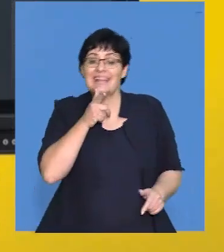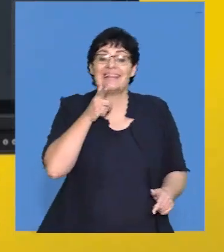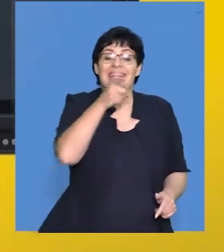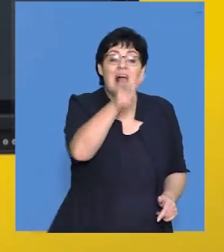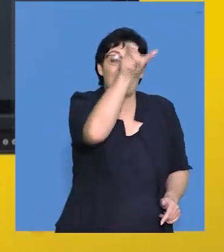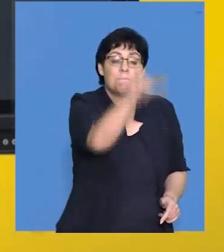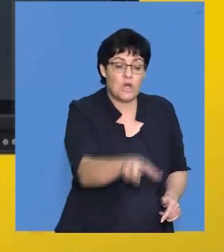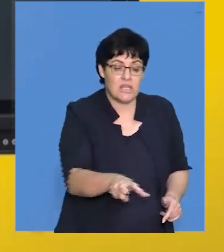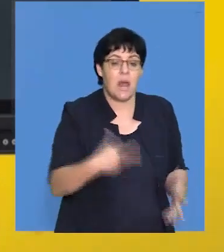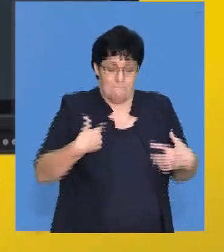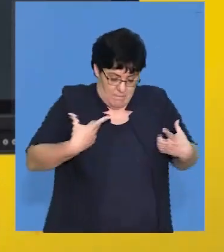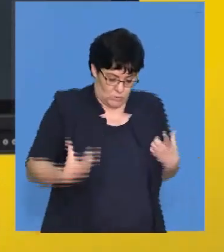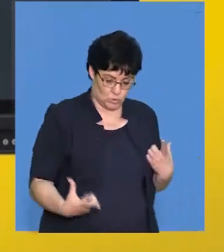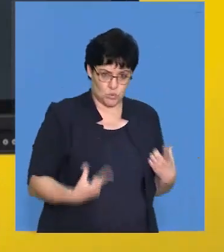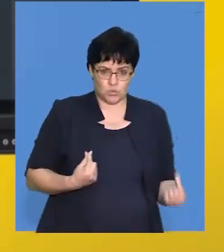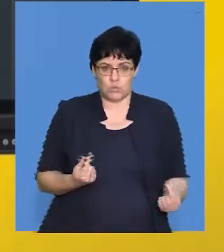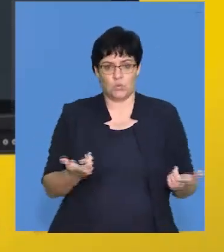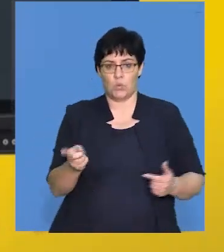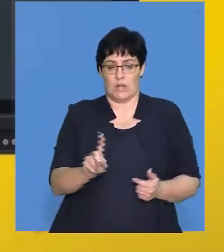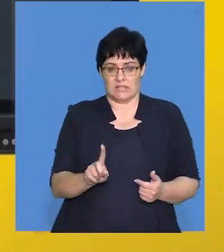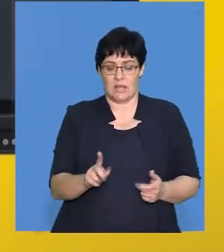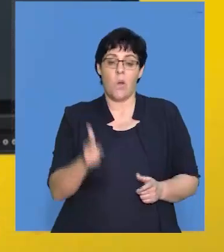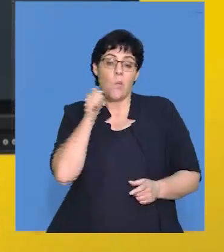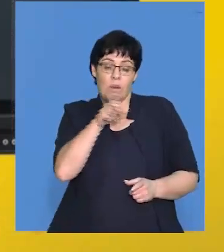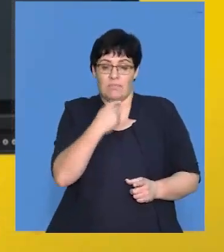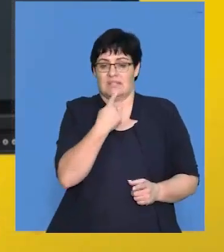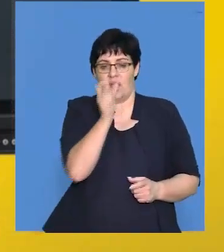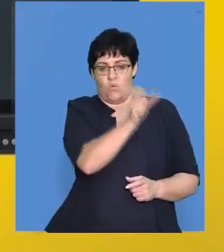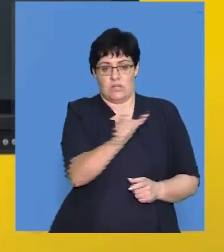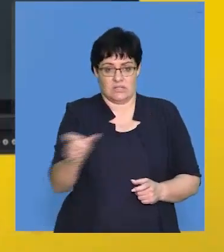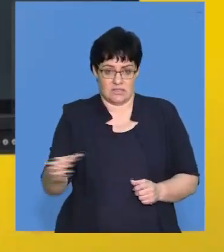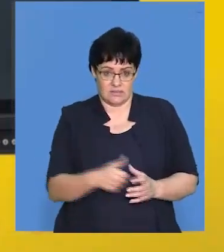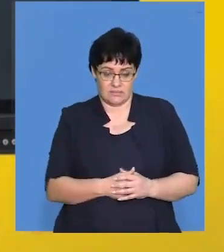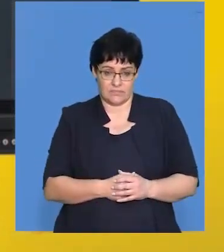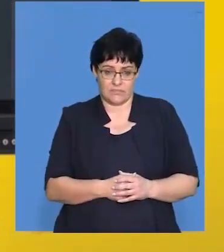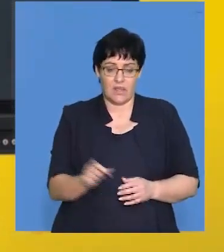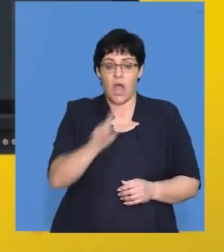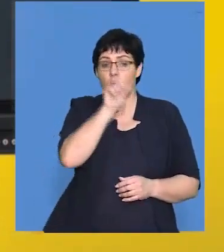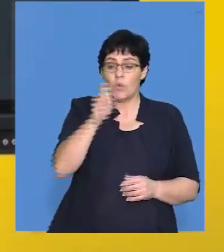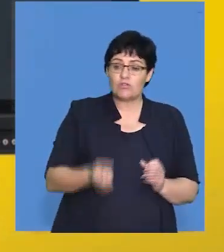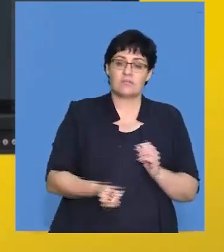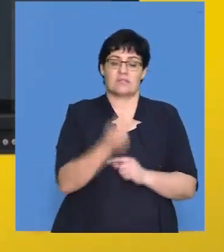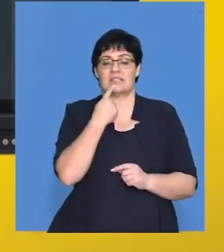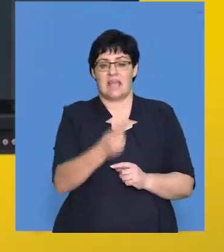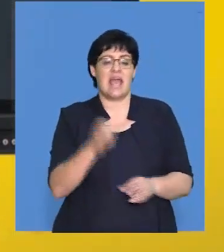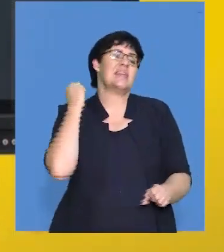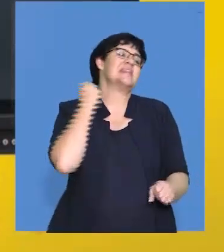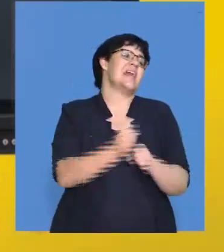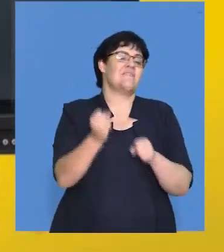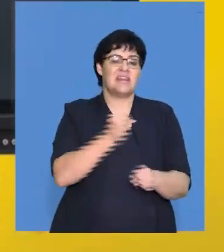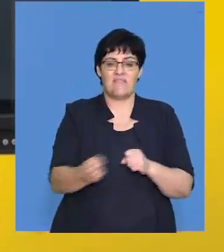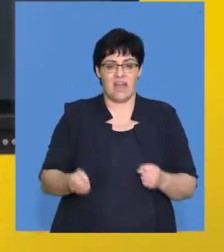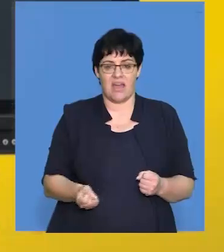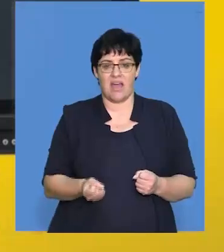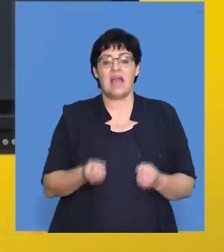the character what to do when they are saying these words. So this is what the question states. Never ever